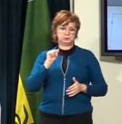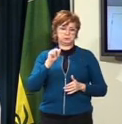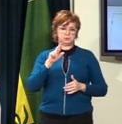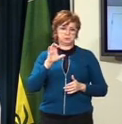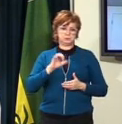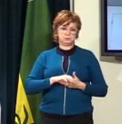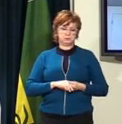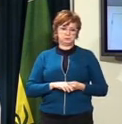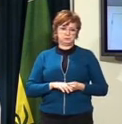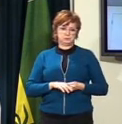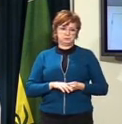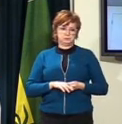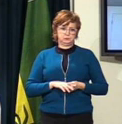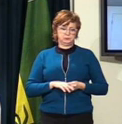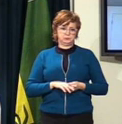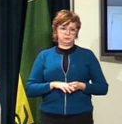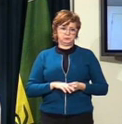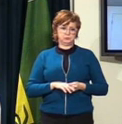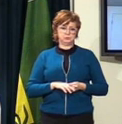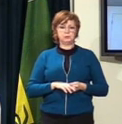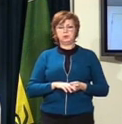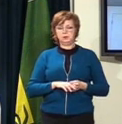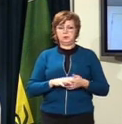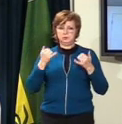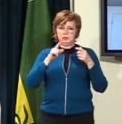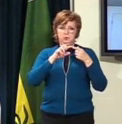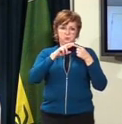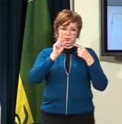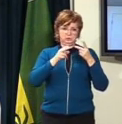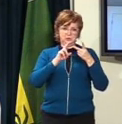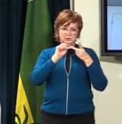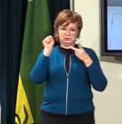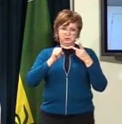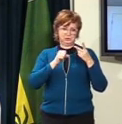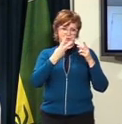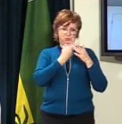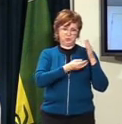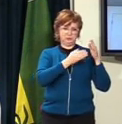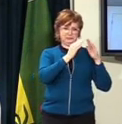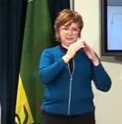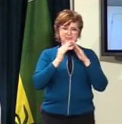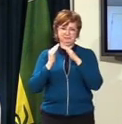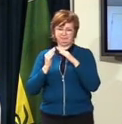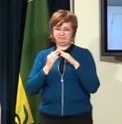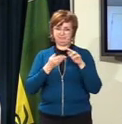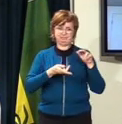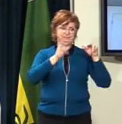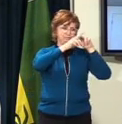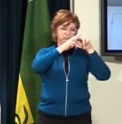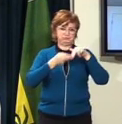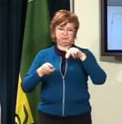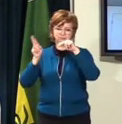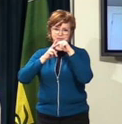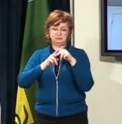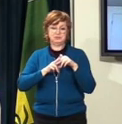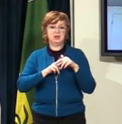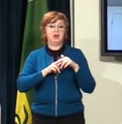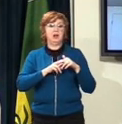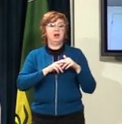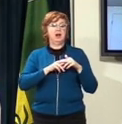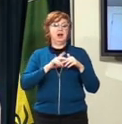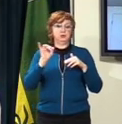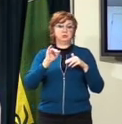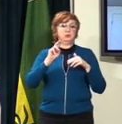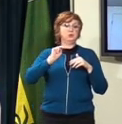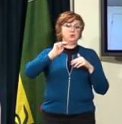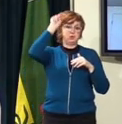talk about the rising cases in Saskatoon and Regina, but we've also seen a lot of high case numbers in northern Indigenous communities. What's being